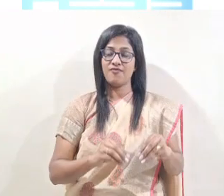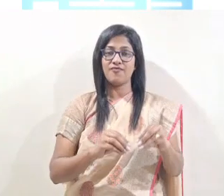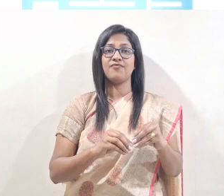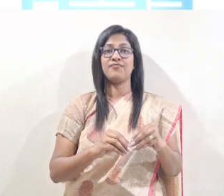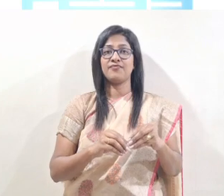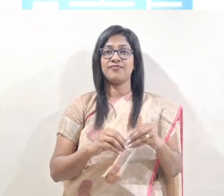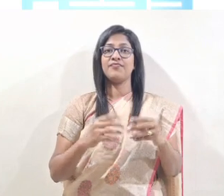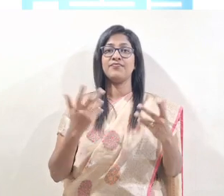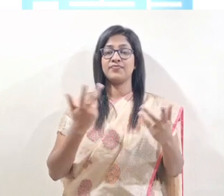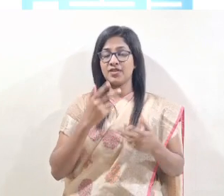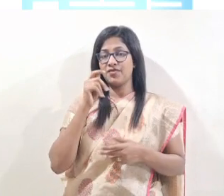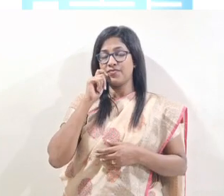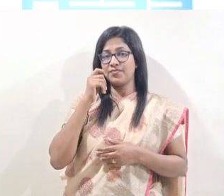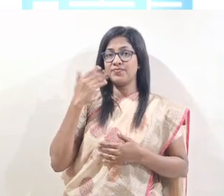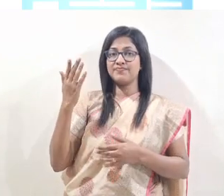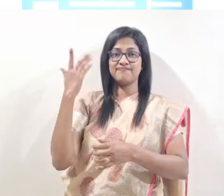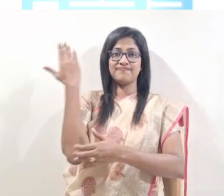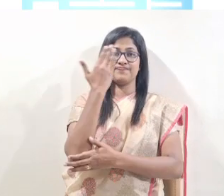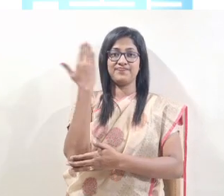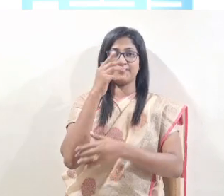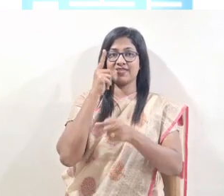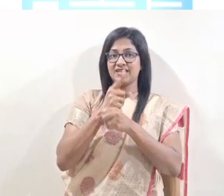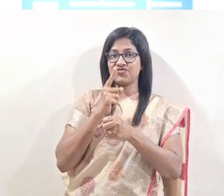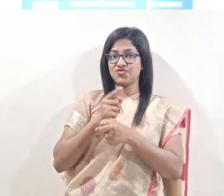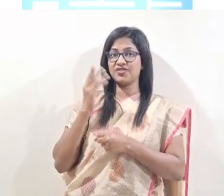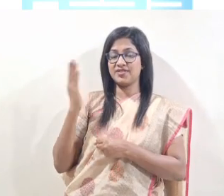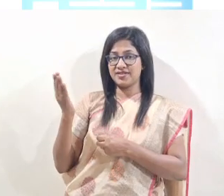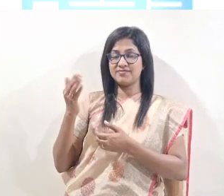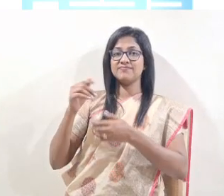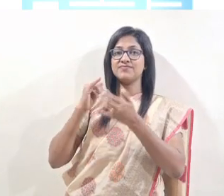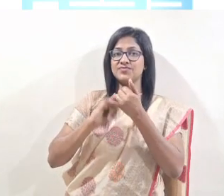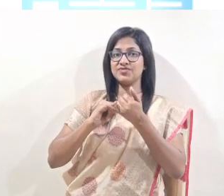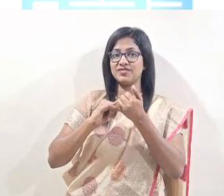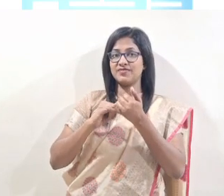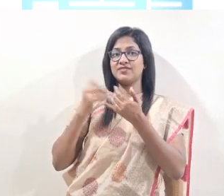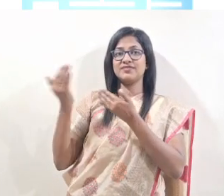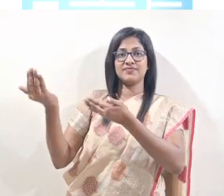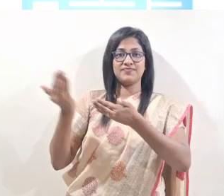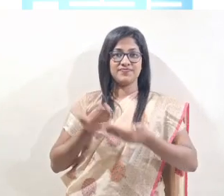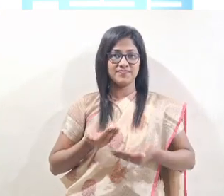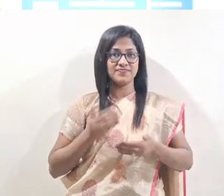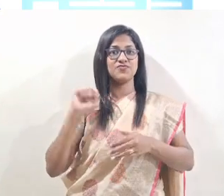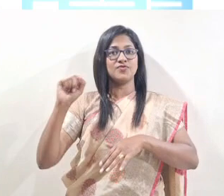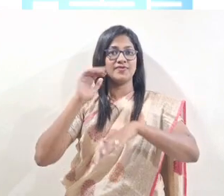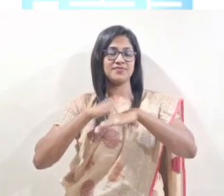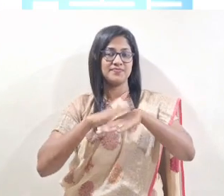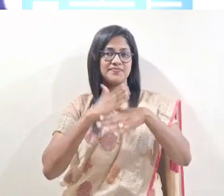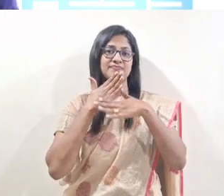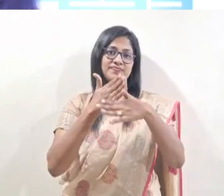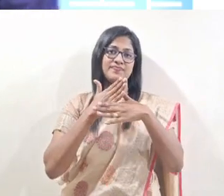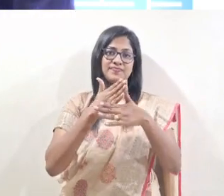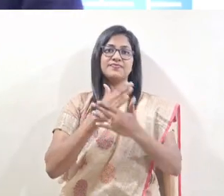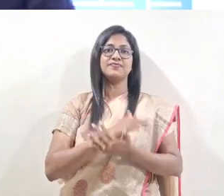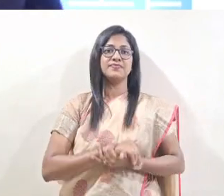So, Professor Srivastav, may I call upon you to tell us about your experience?